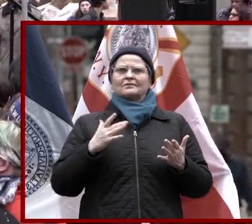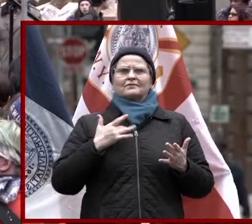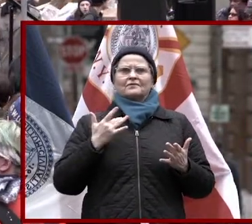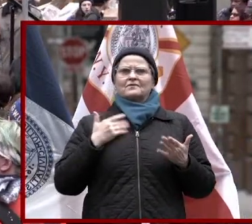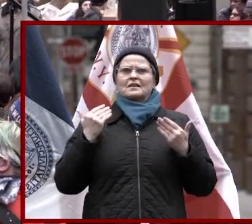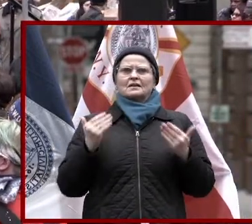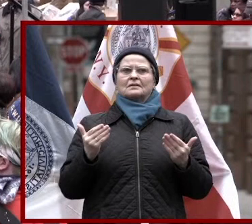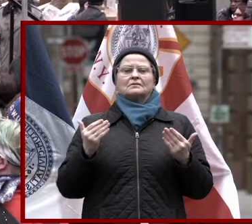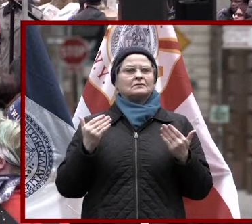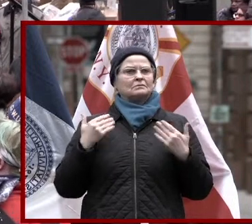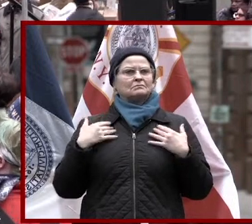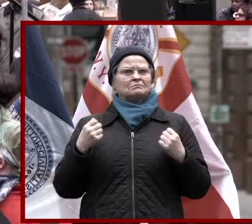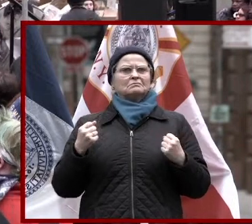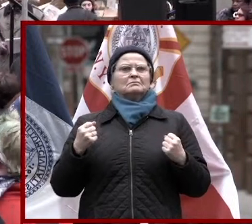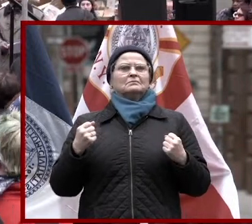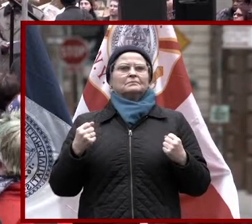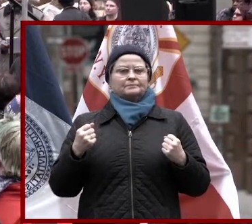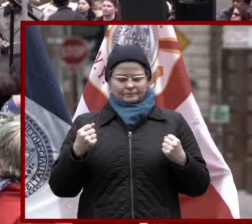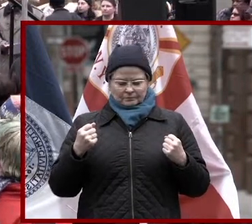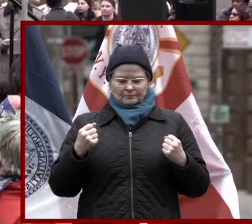grace will